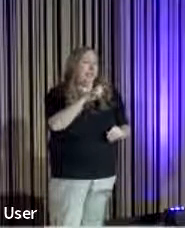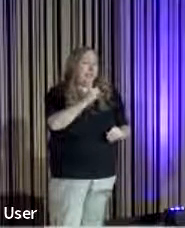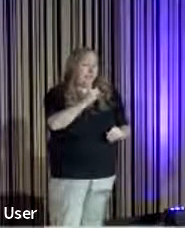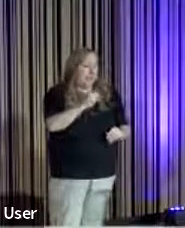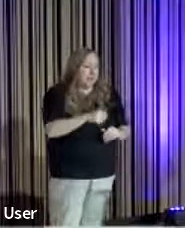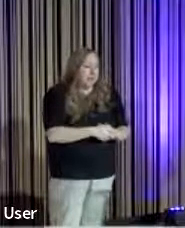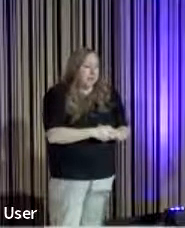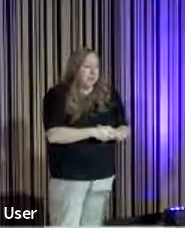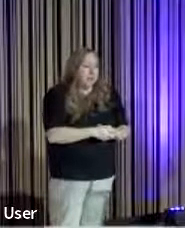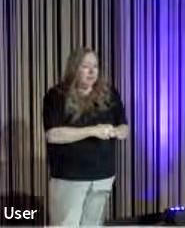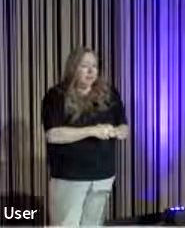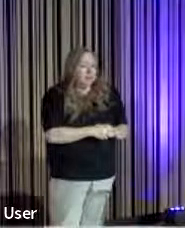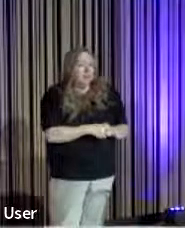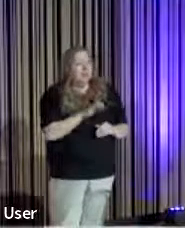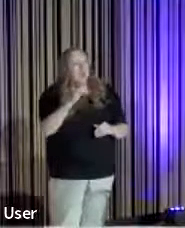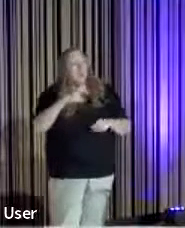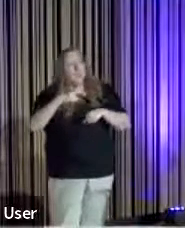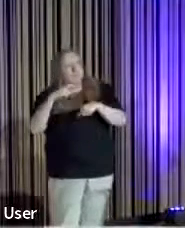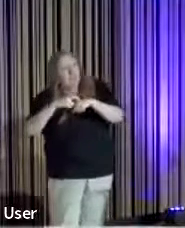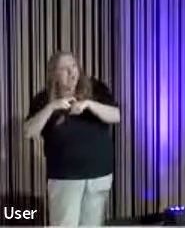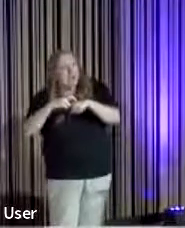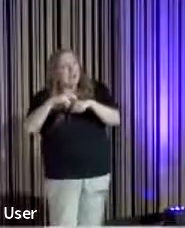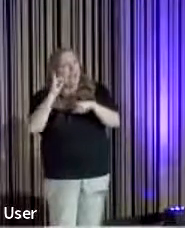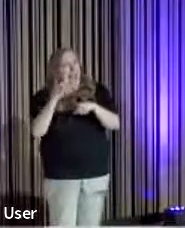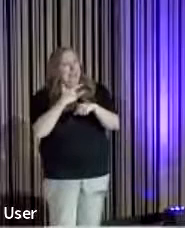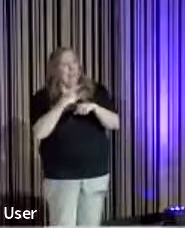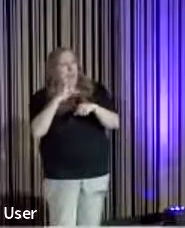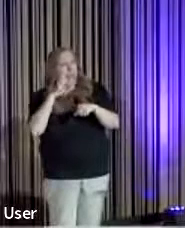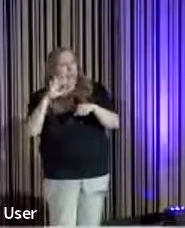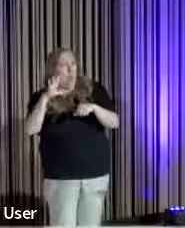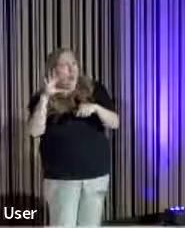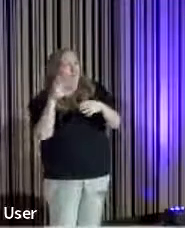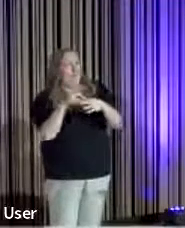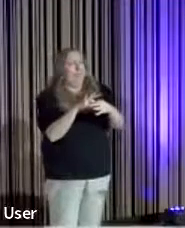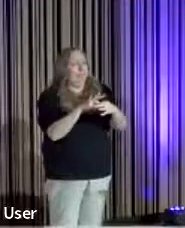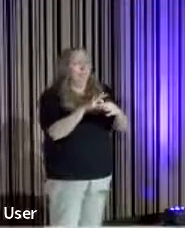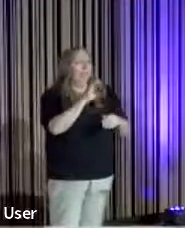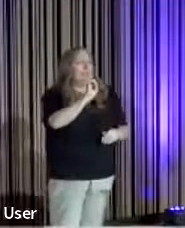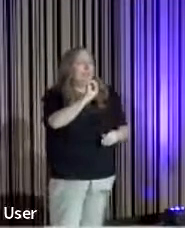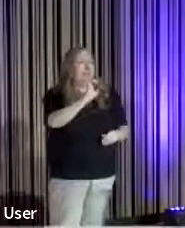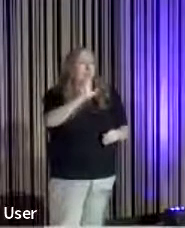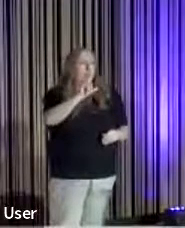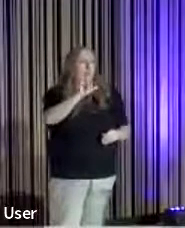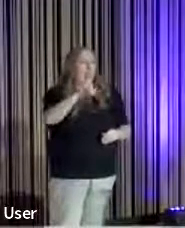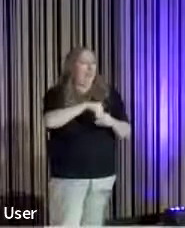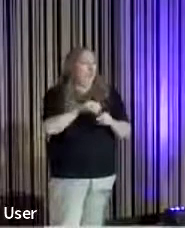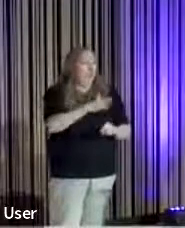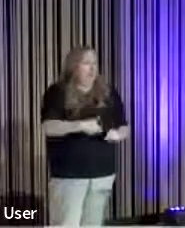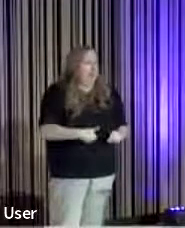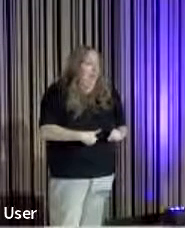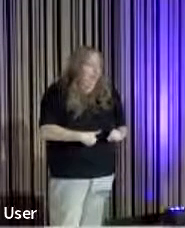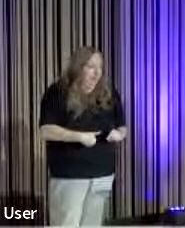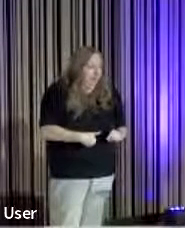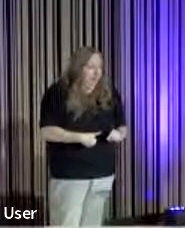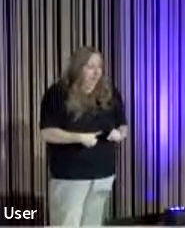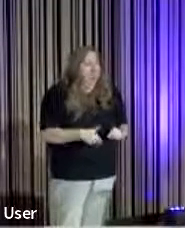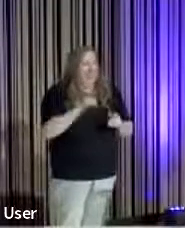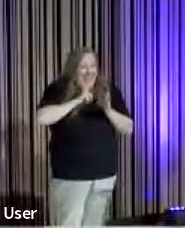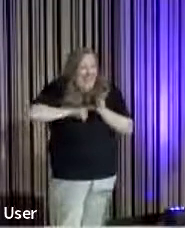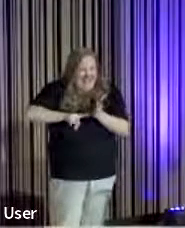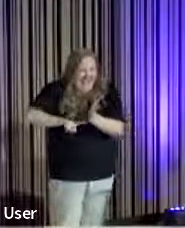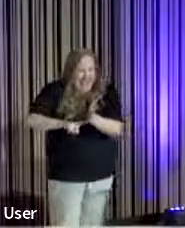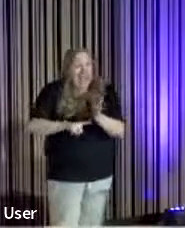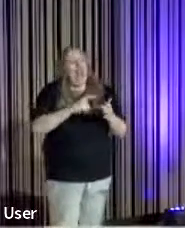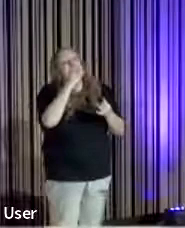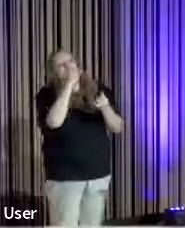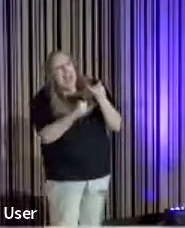phage, the lunar lander type virus that infects E. coli in your gut. And at the very end, I'll give a teaser about RNA viruses